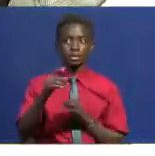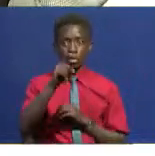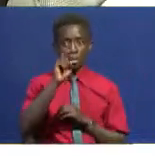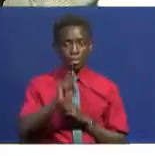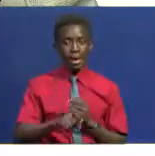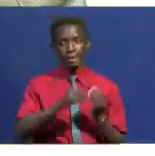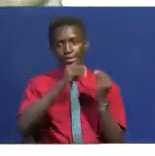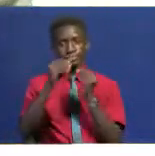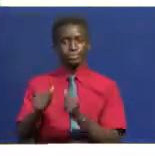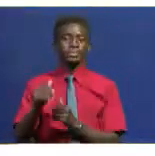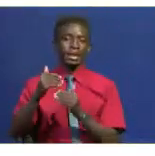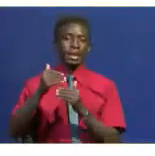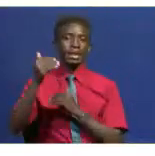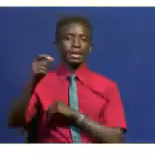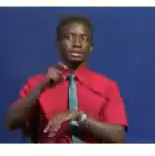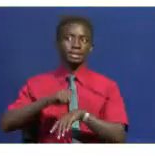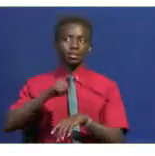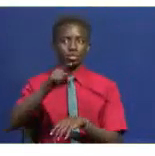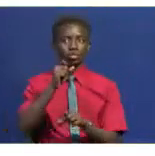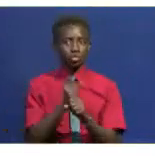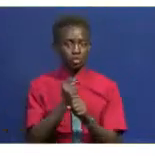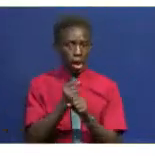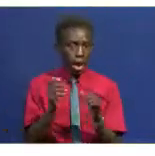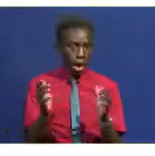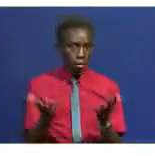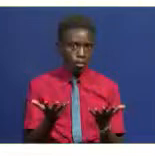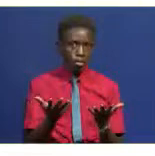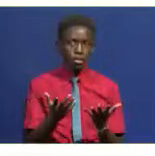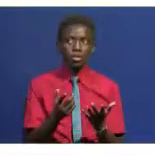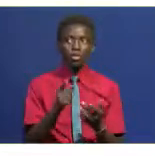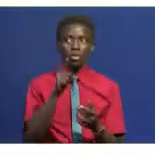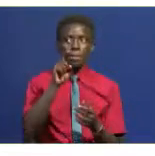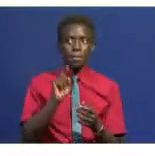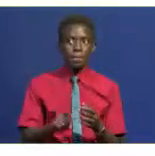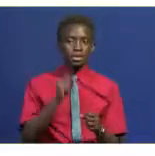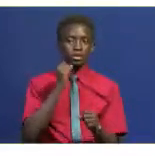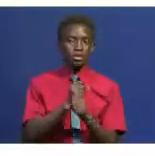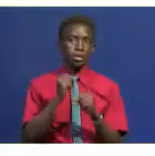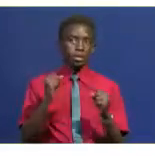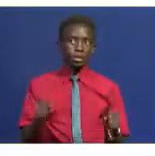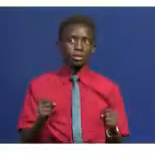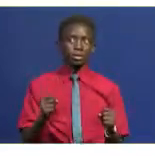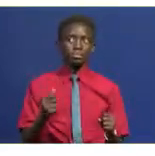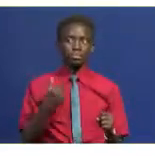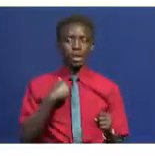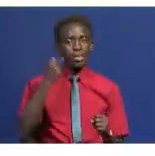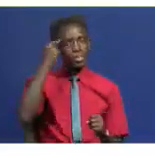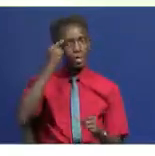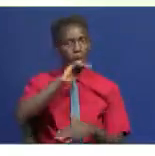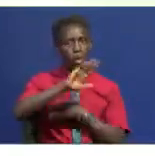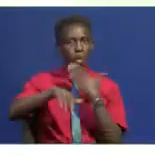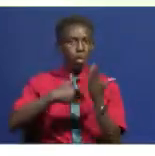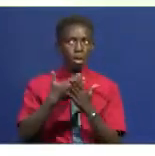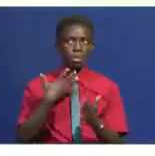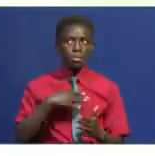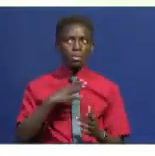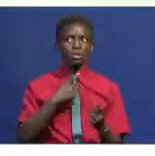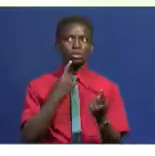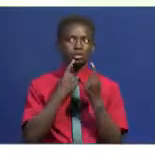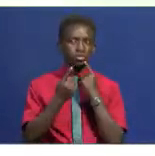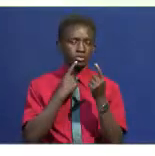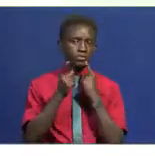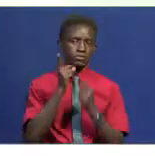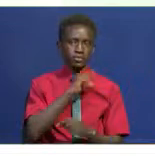him next time. But how do you do that? We have to work extra hard. And I think everybody has talked about this here. We are